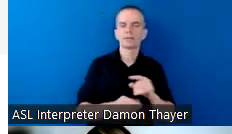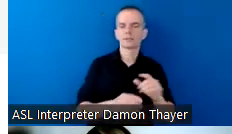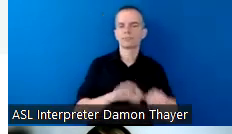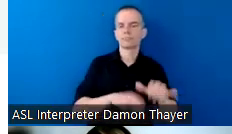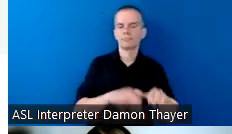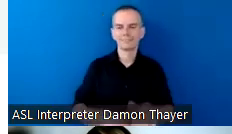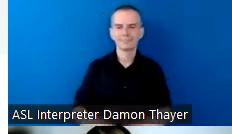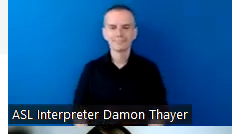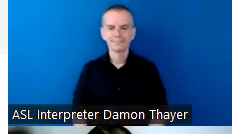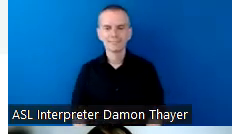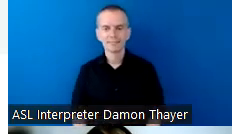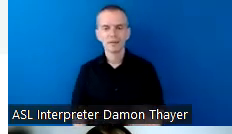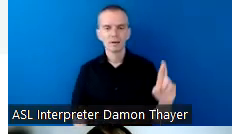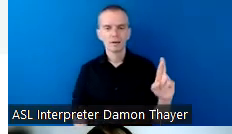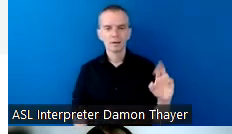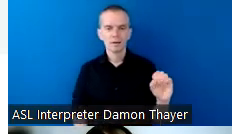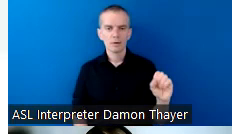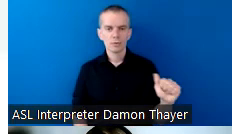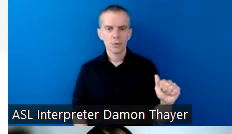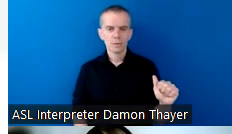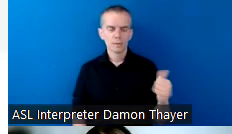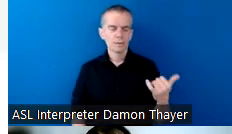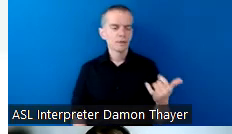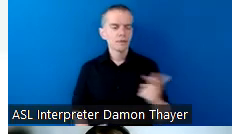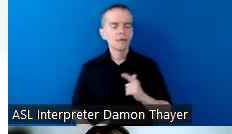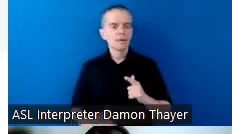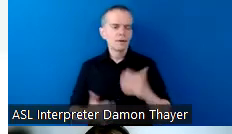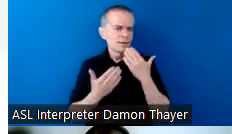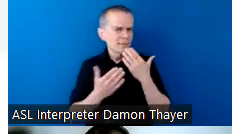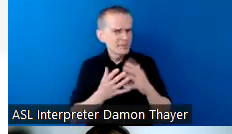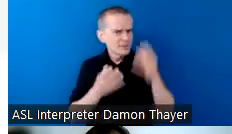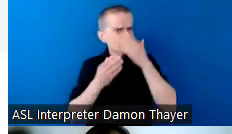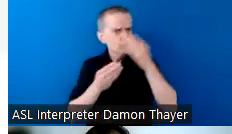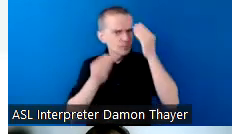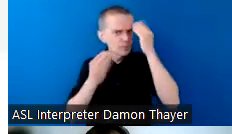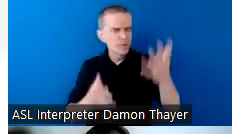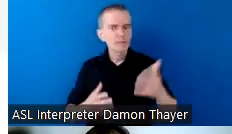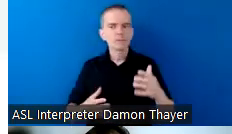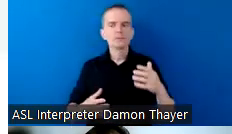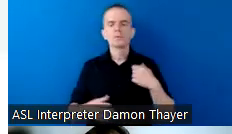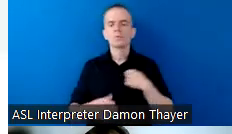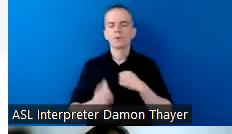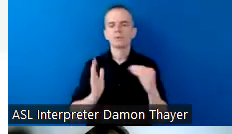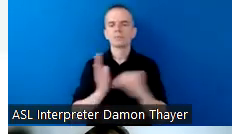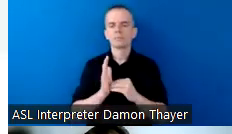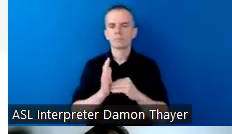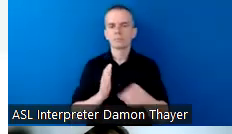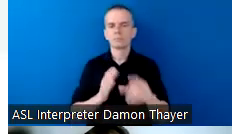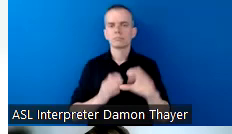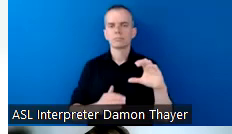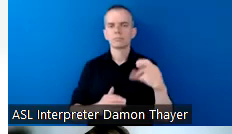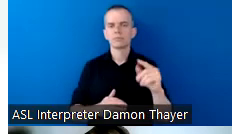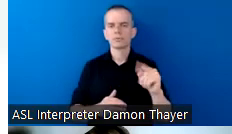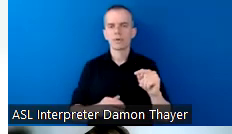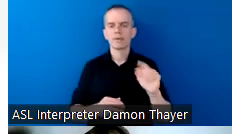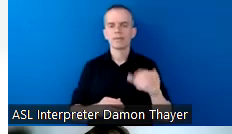Jamie, that was wonderful. Thank you so much for that. So much information. And then we provided on the chat the third-party